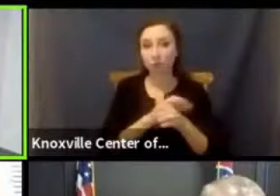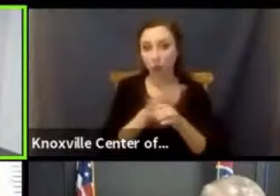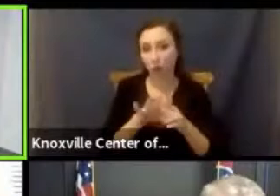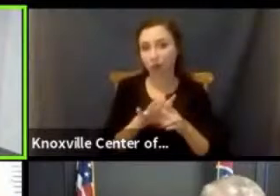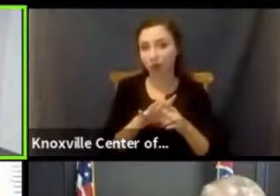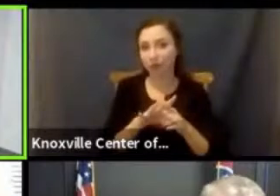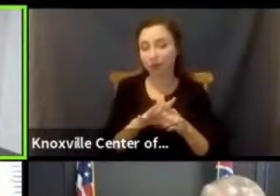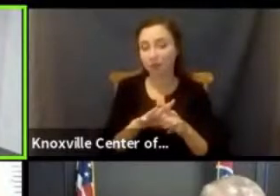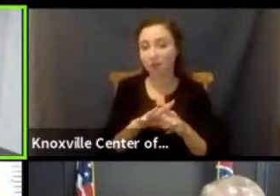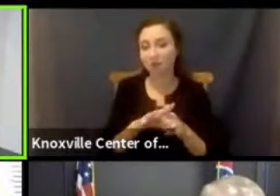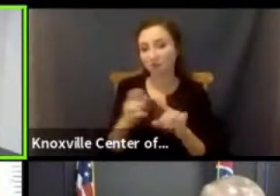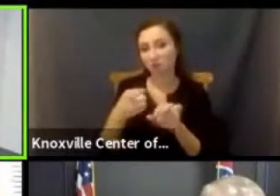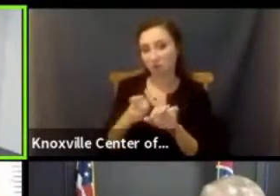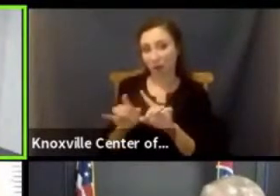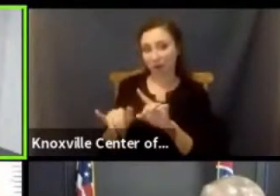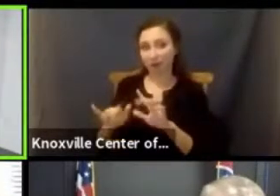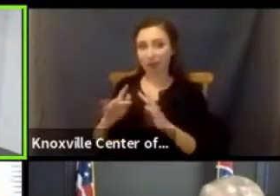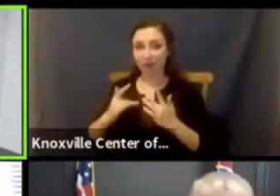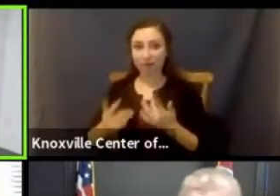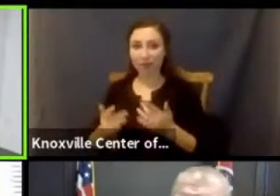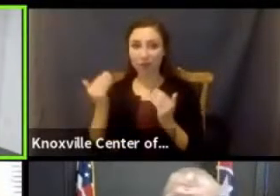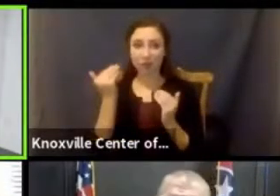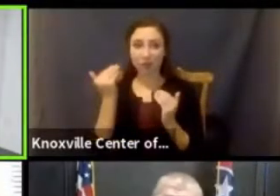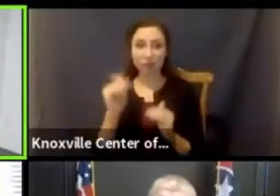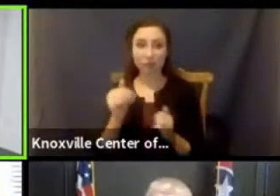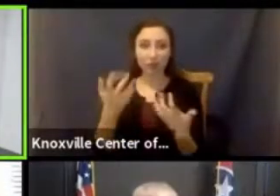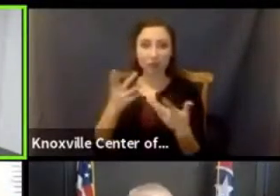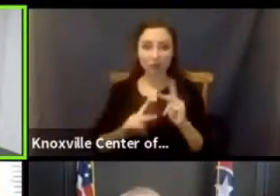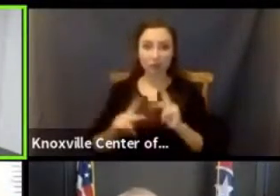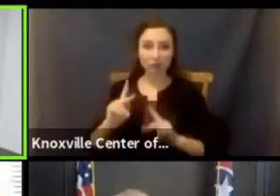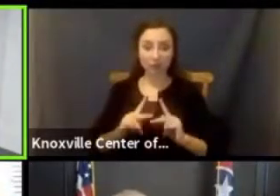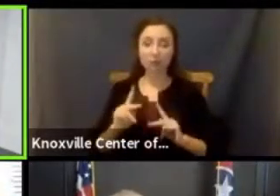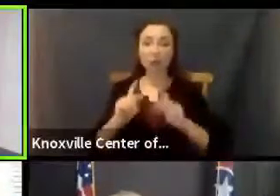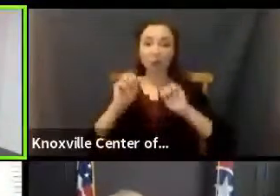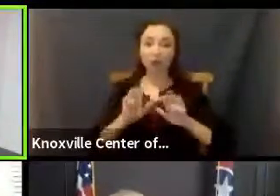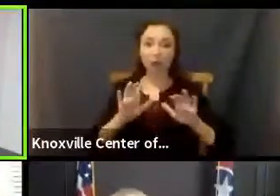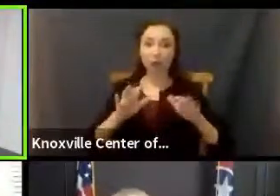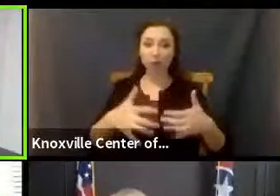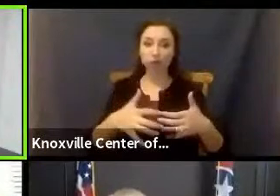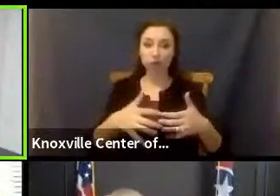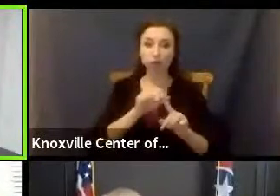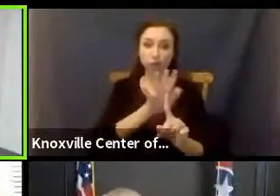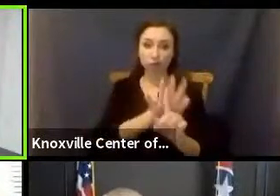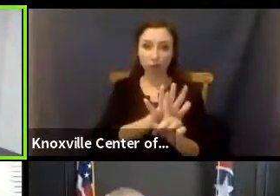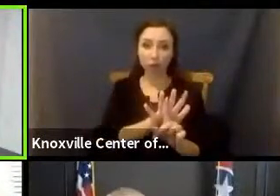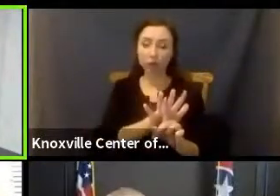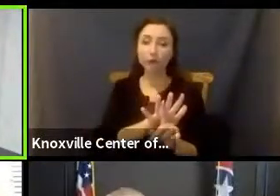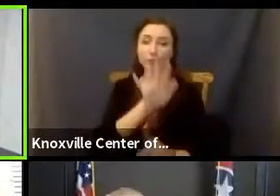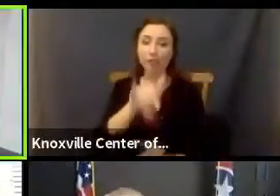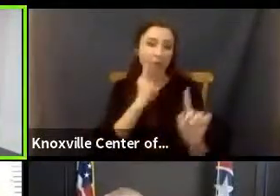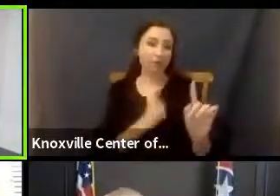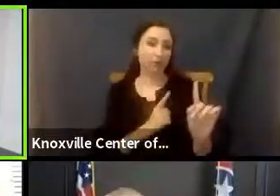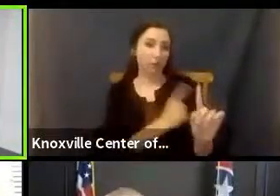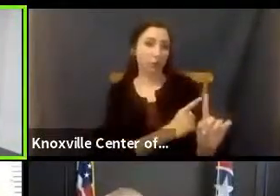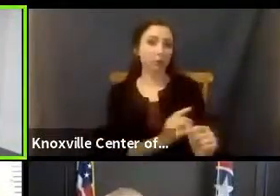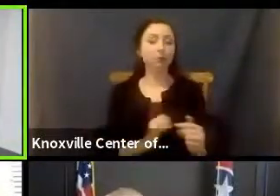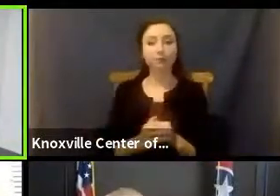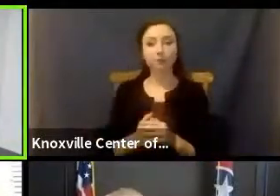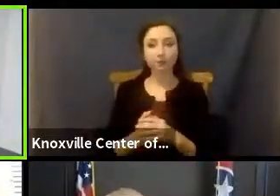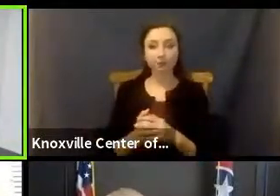events. So again, limiting the number of people that are potentially exposed is kind of the goal.